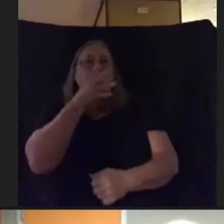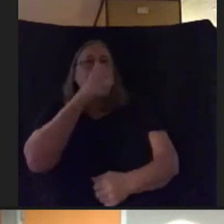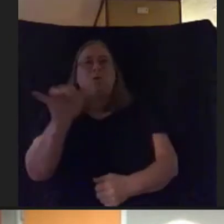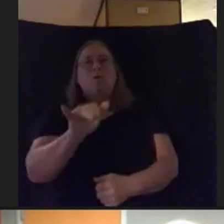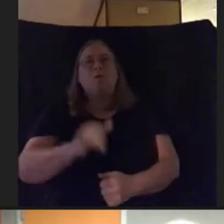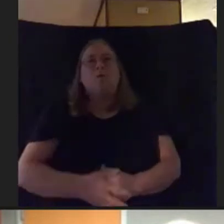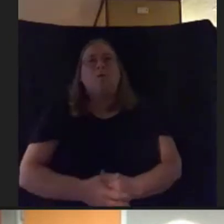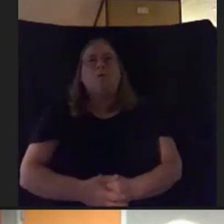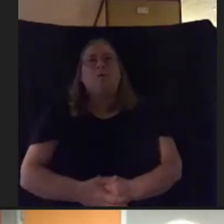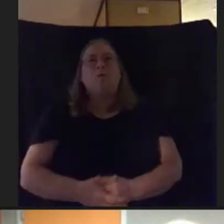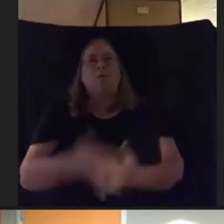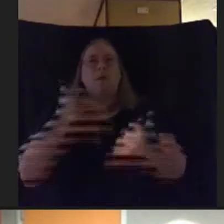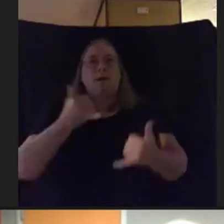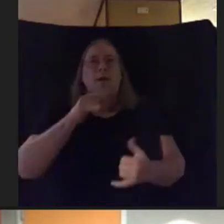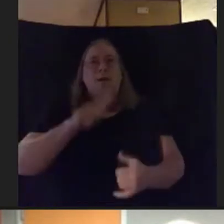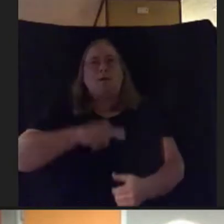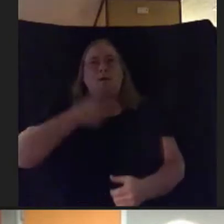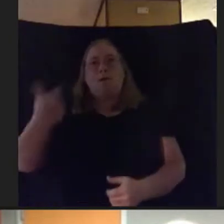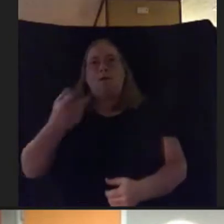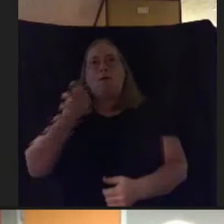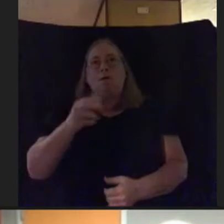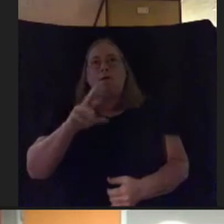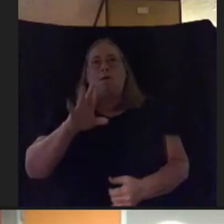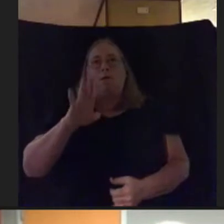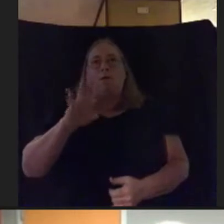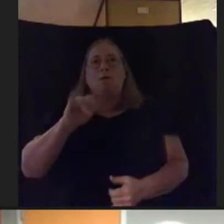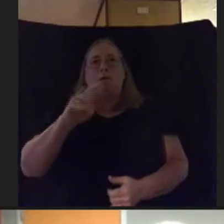ahead and turn it over to Dr. Byers, who can give us an